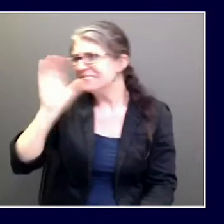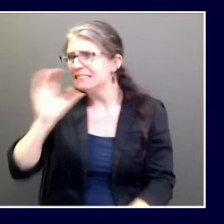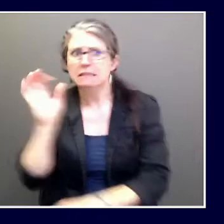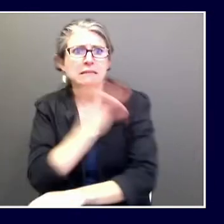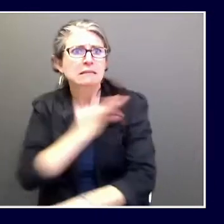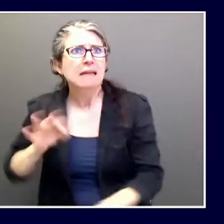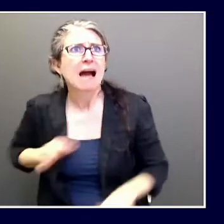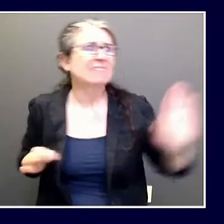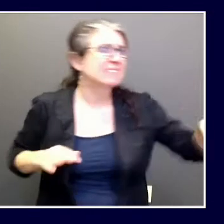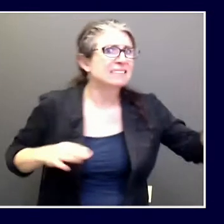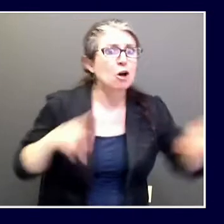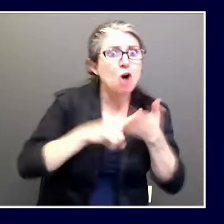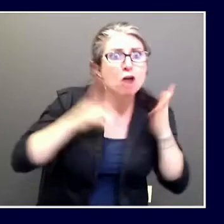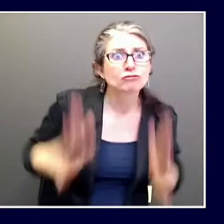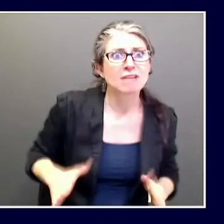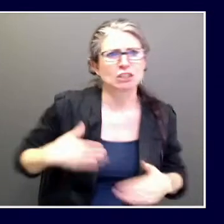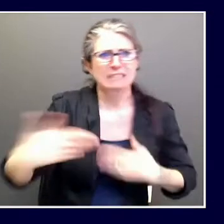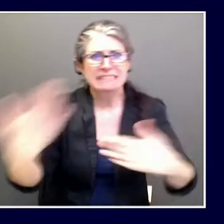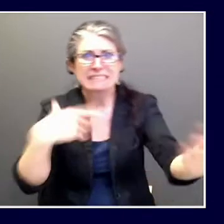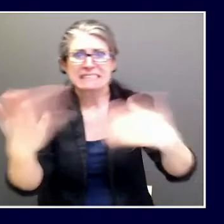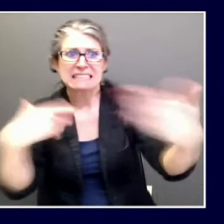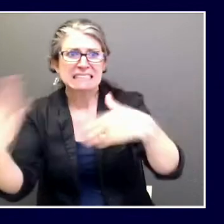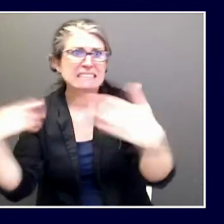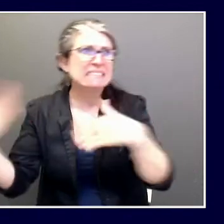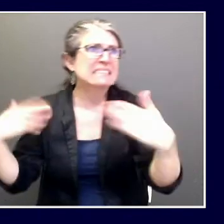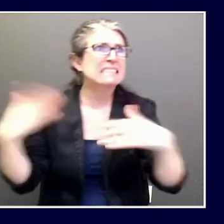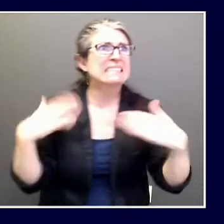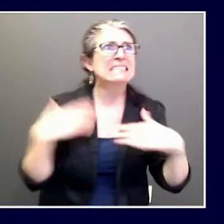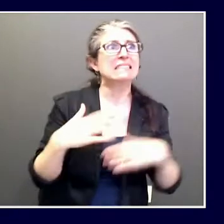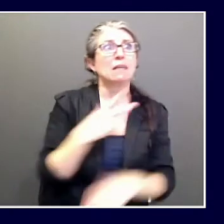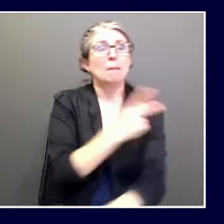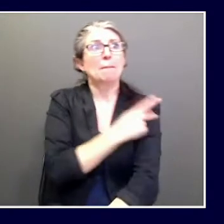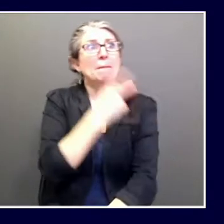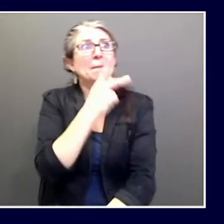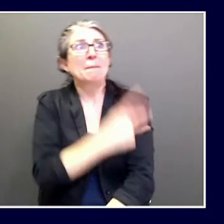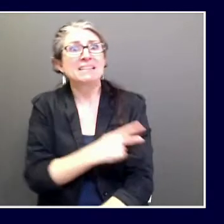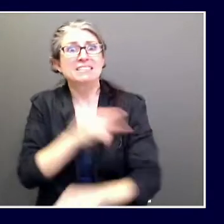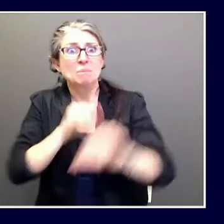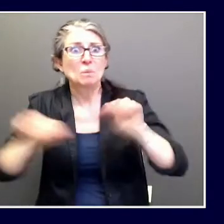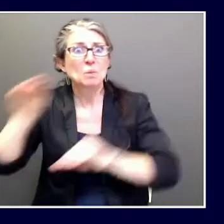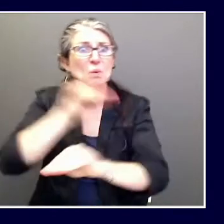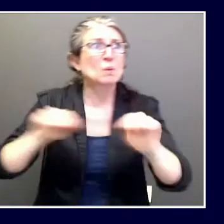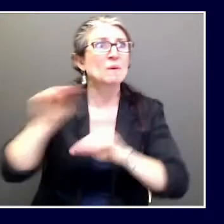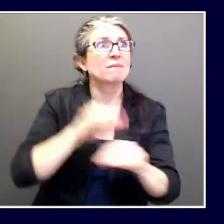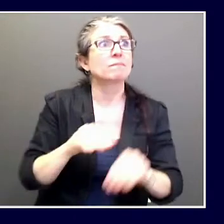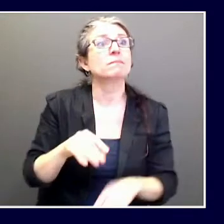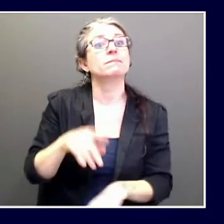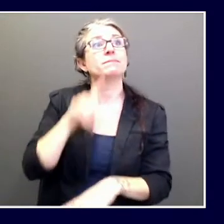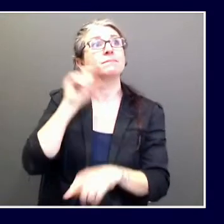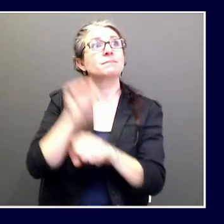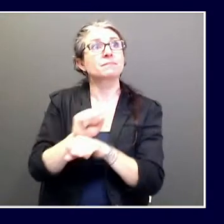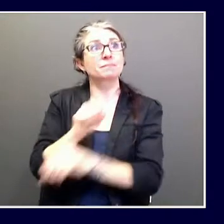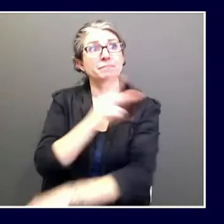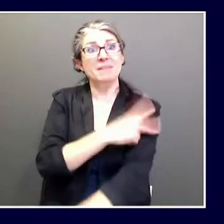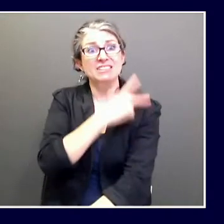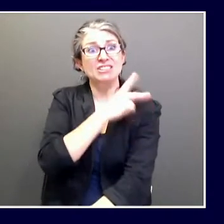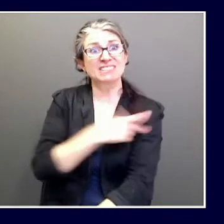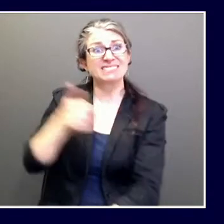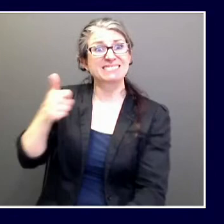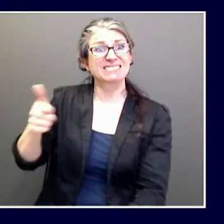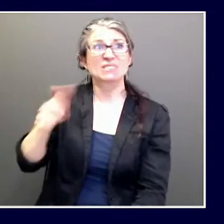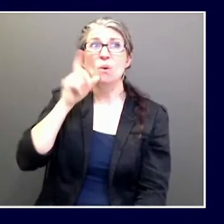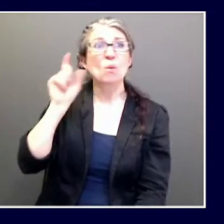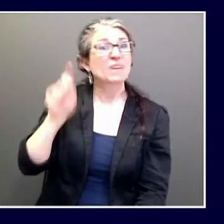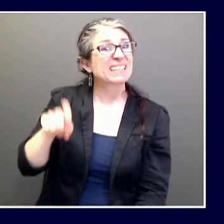hospitals, moving patients who otherwise are occupying a bed but don't need to be in a hospital to a nursing facility to free up some